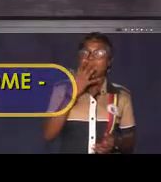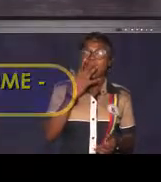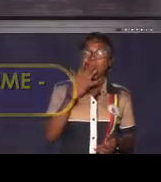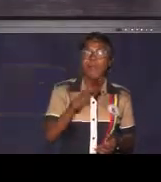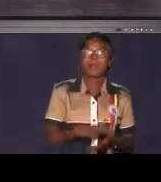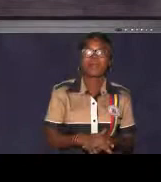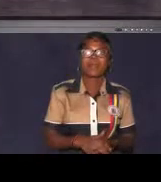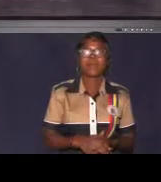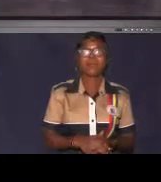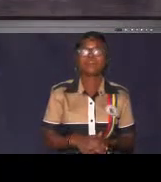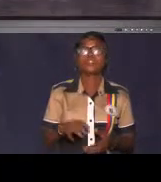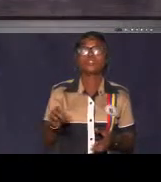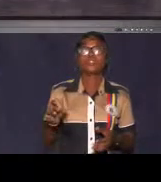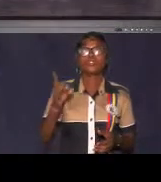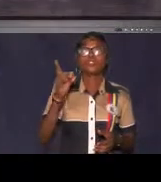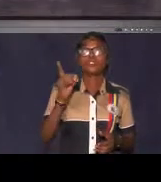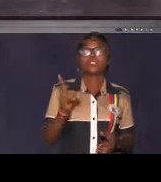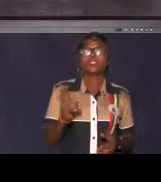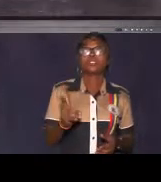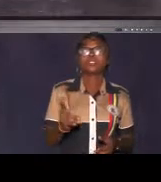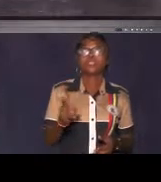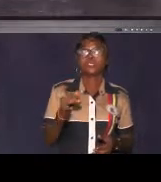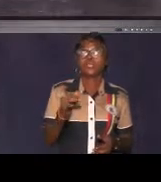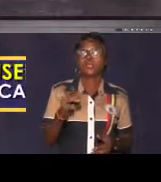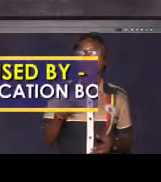G-R-O-U-N-D-E-D, grinded pepper,